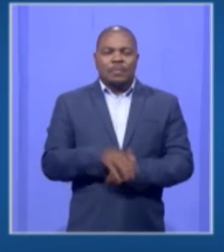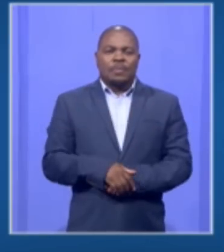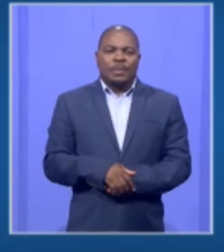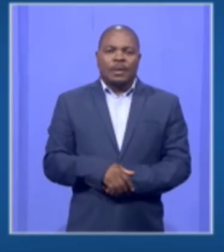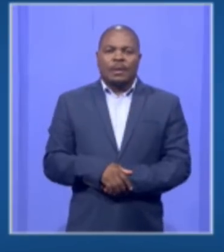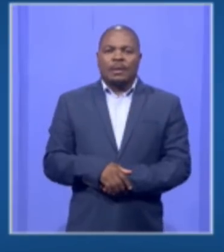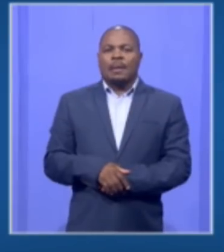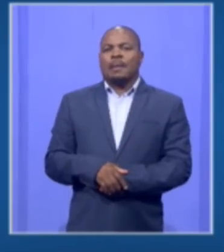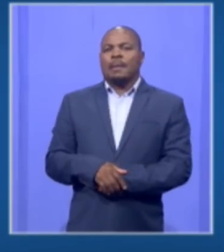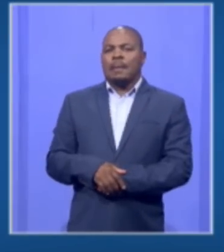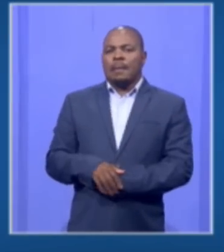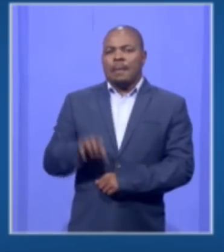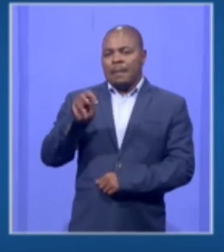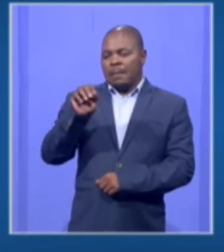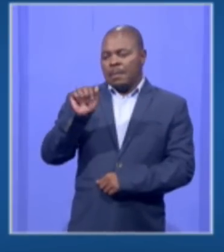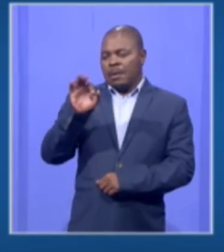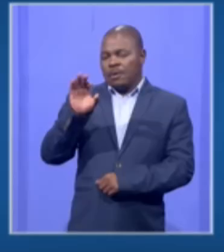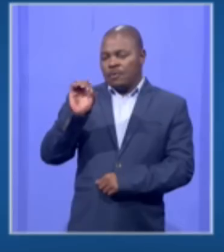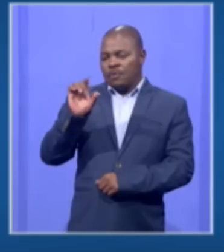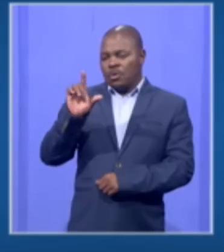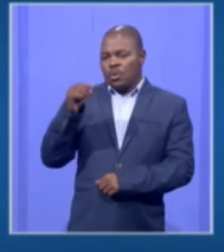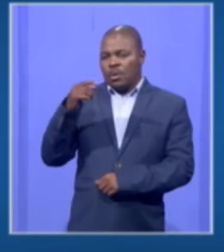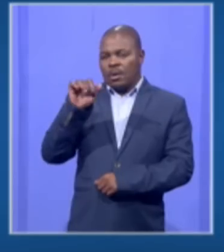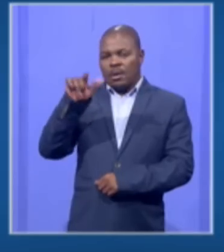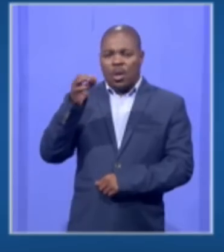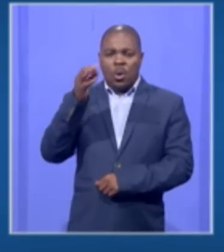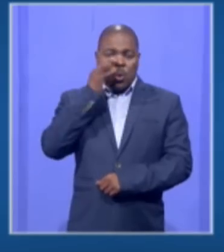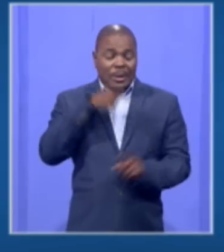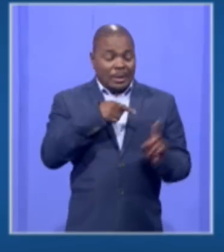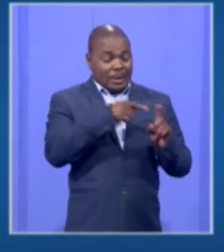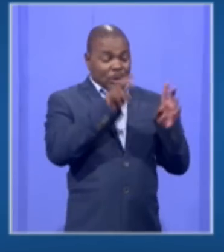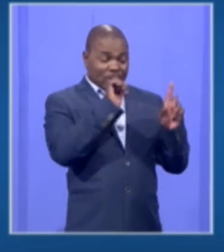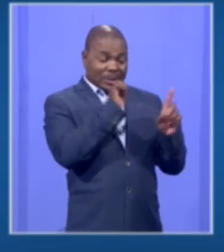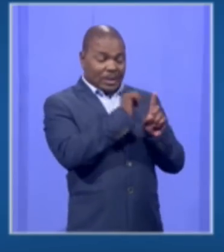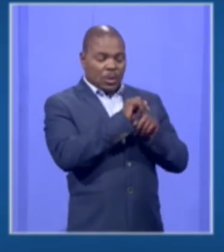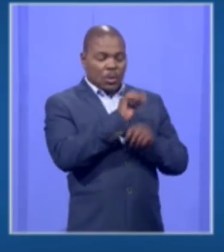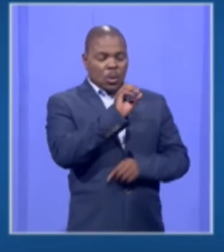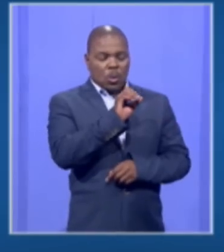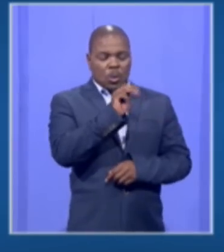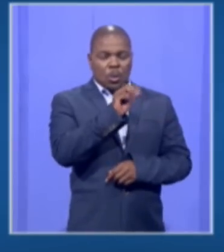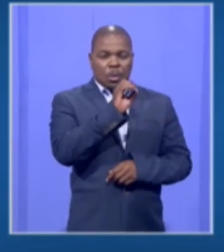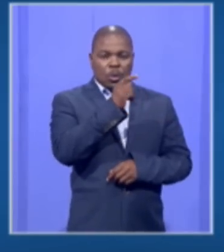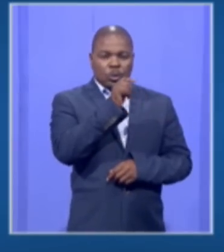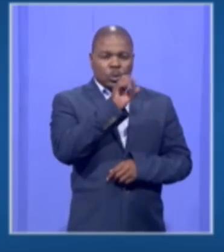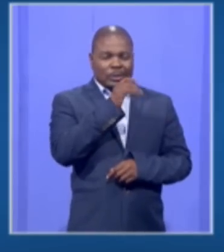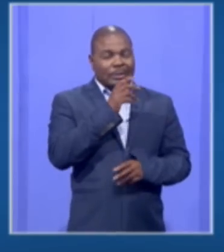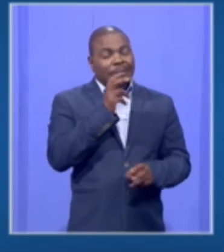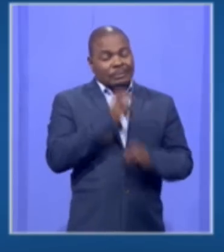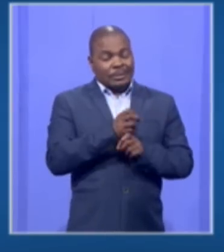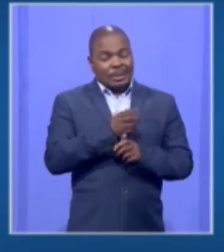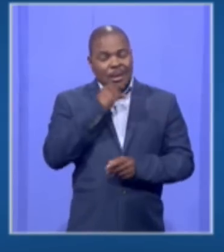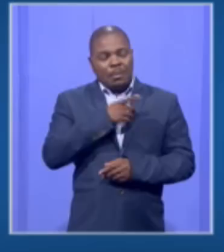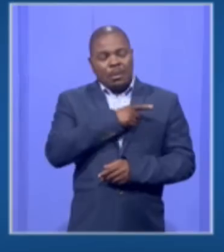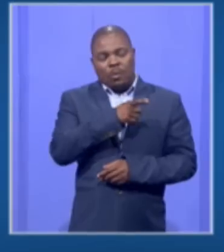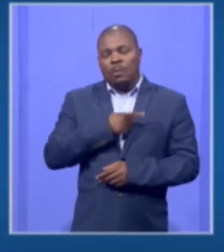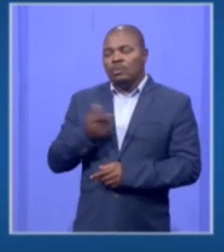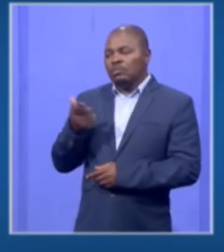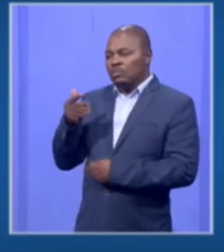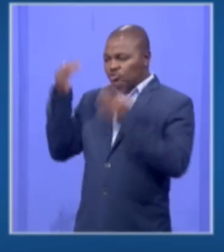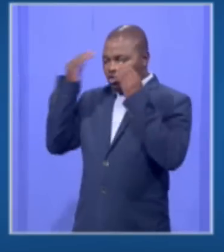Mafologela Keifas yena ore taba ya Omotoso e boima ke nagana gore baahlodi ba tshepišitše sengwenyana Afrika